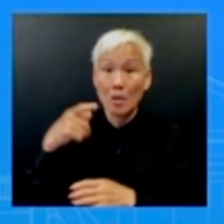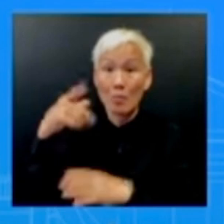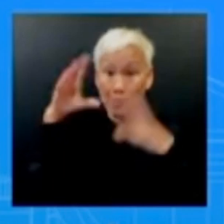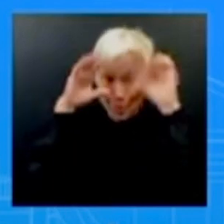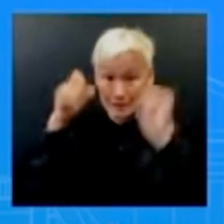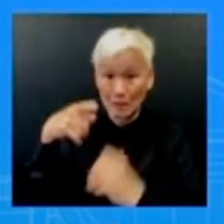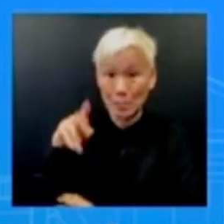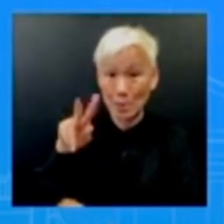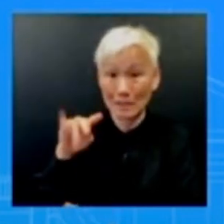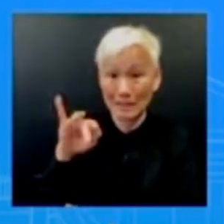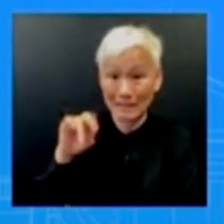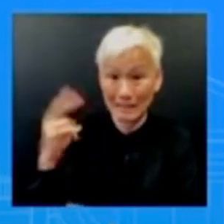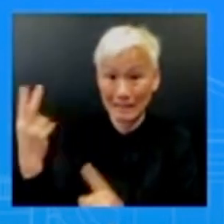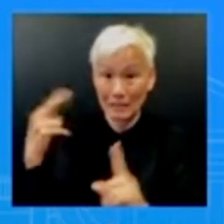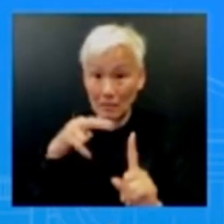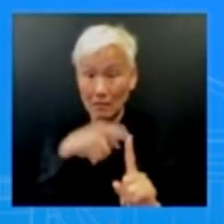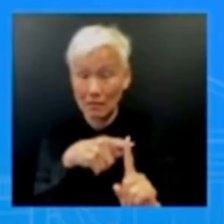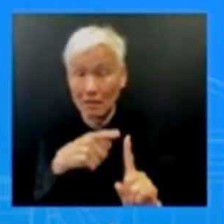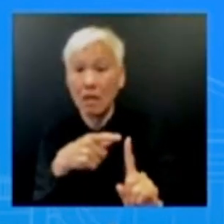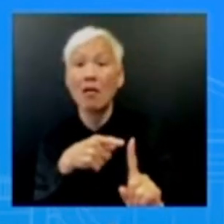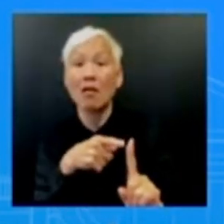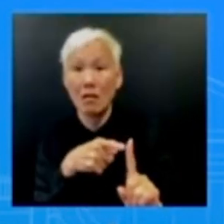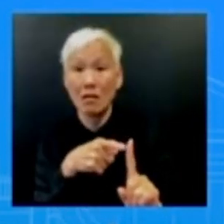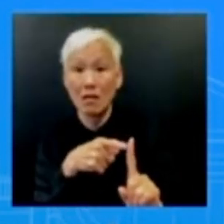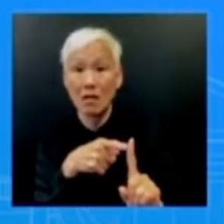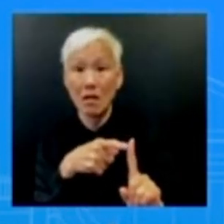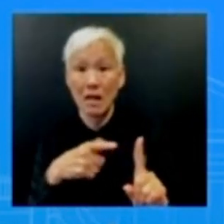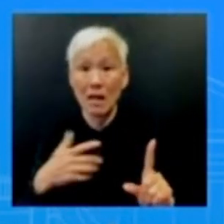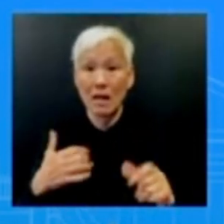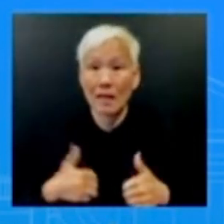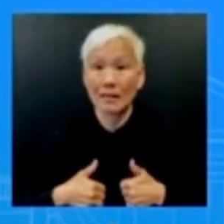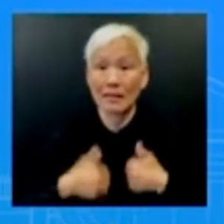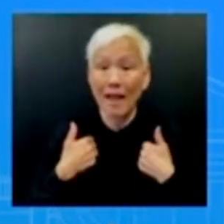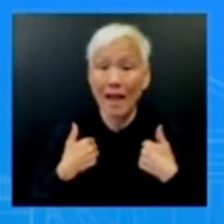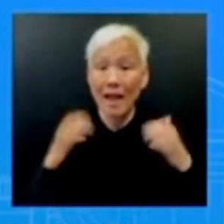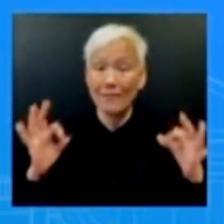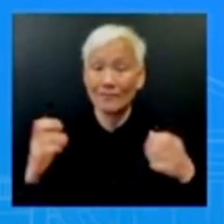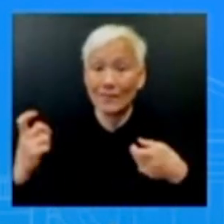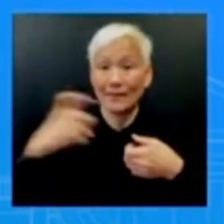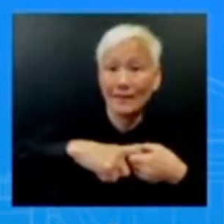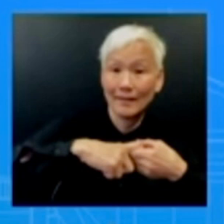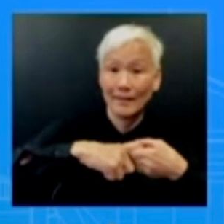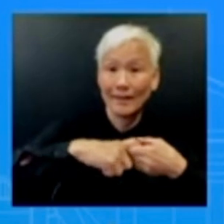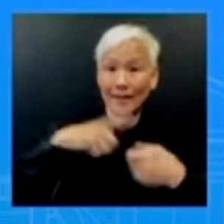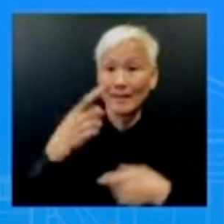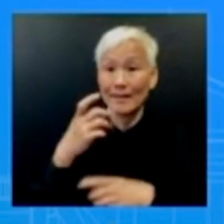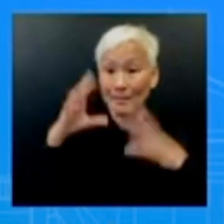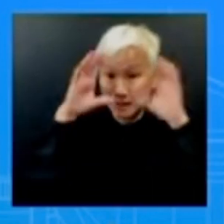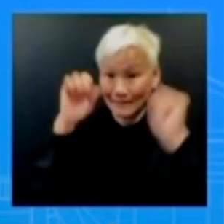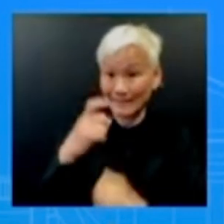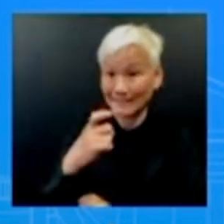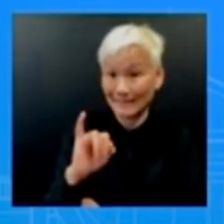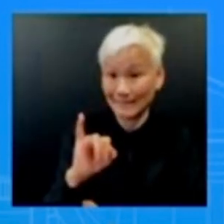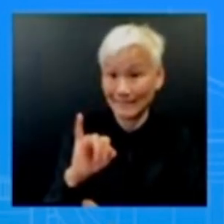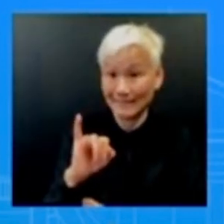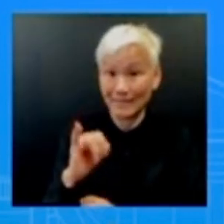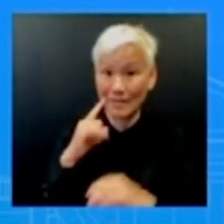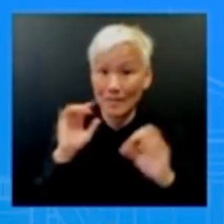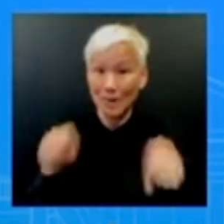a lifeline of sorts for a war that he's conducting that has clearly not